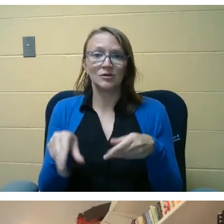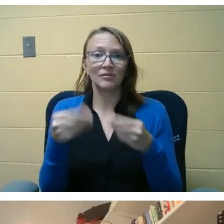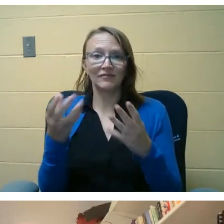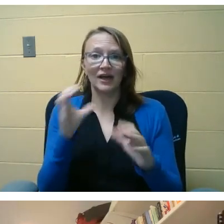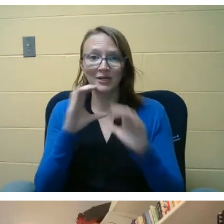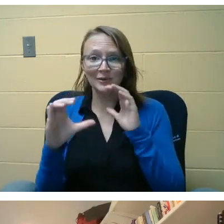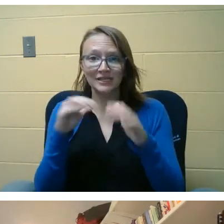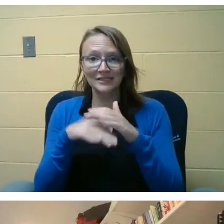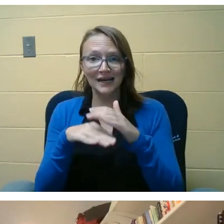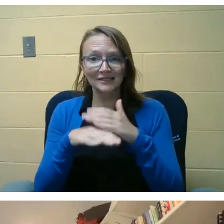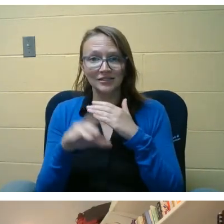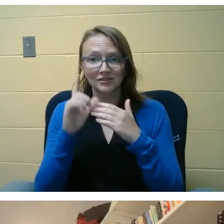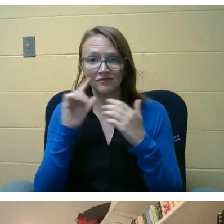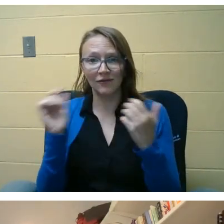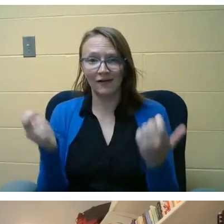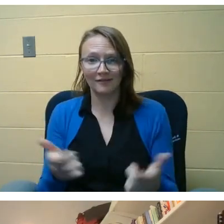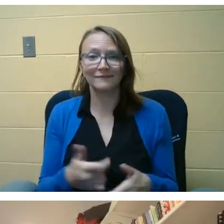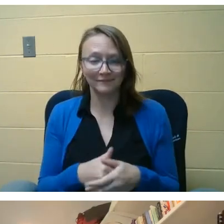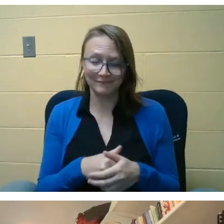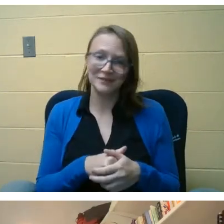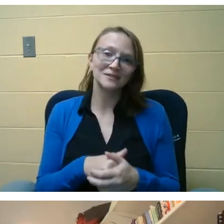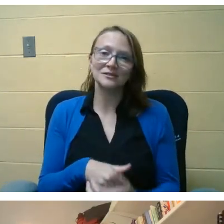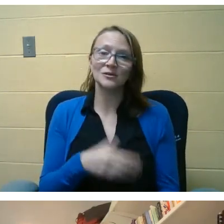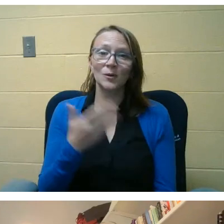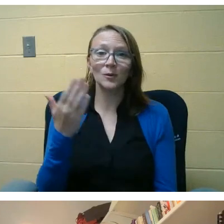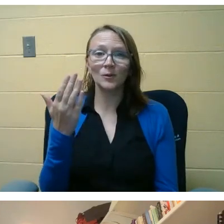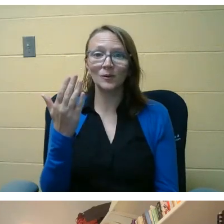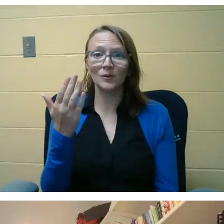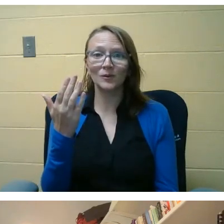all of you. So we hope to see you